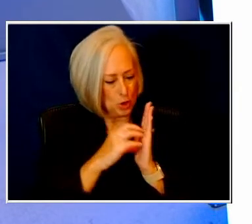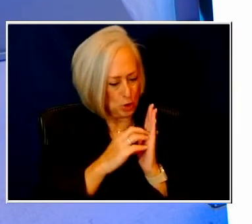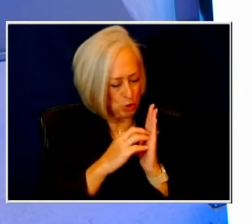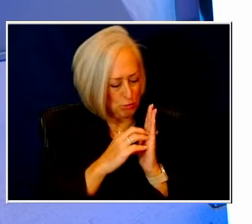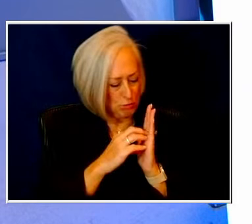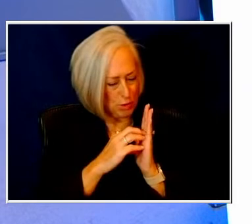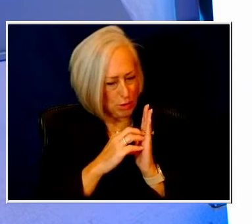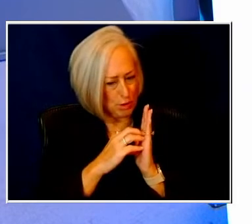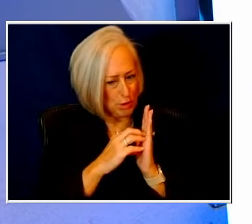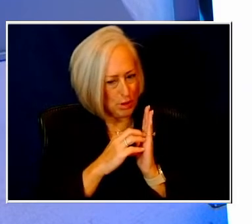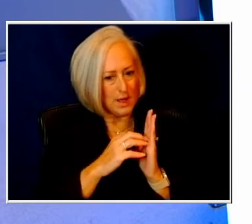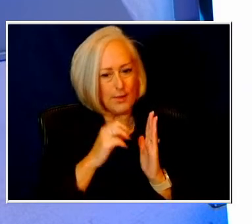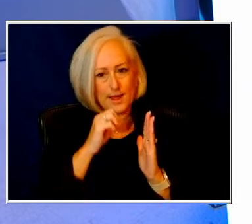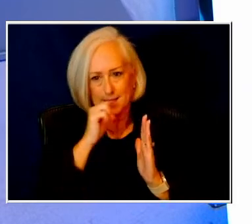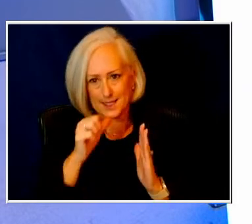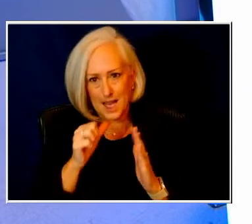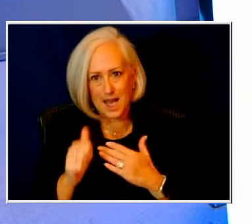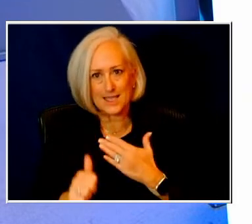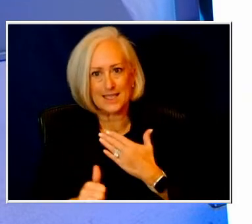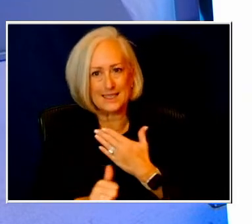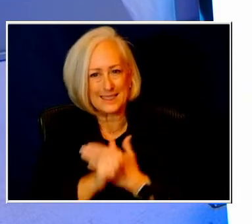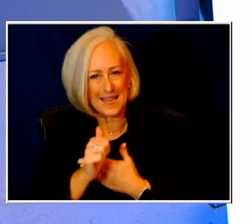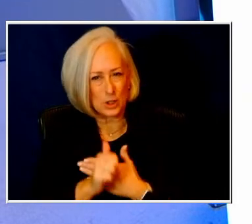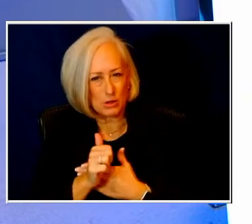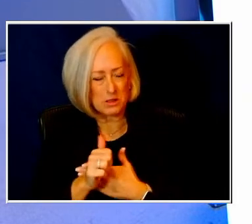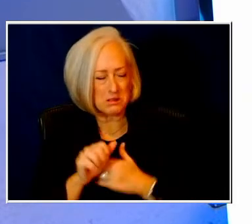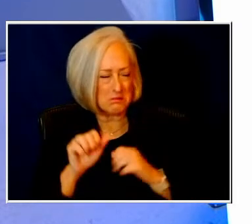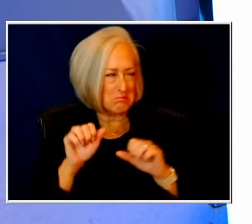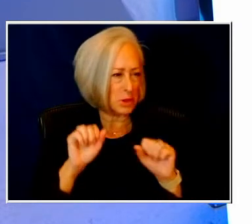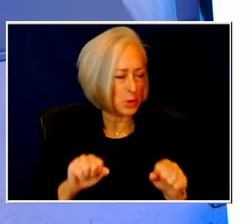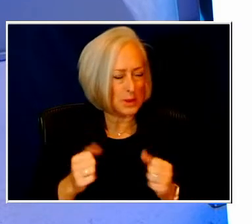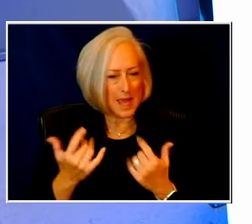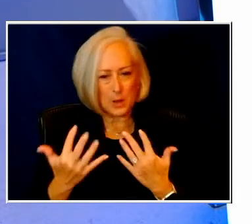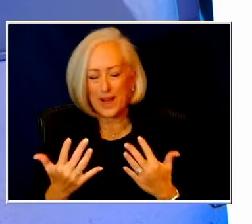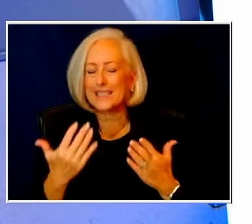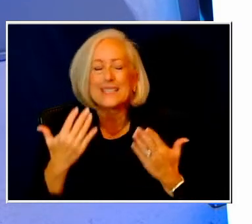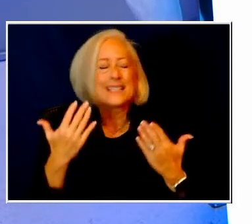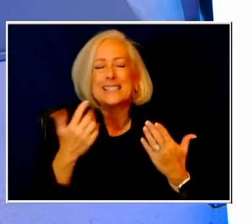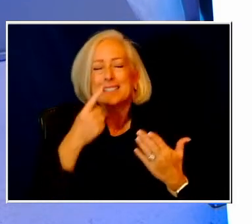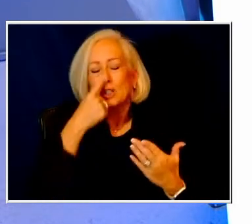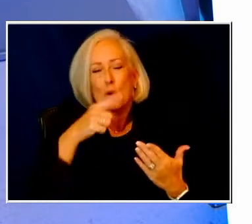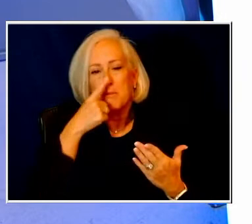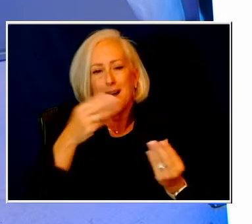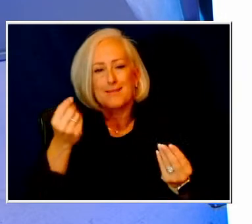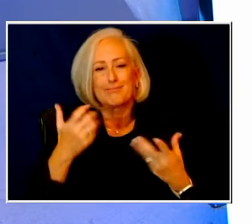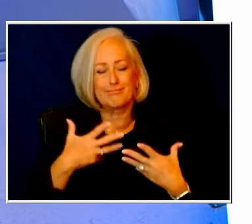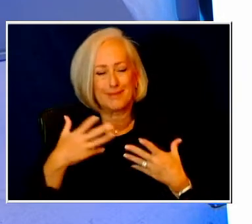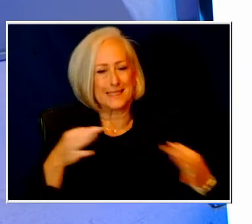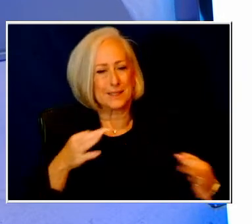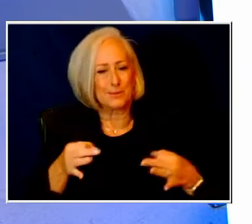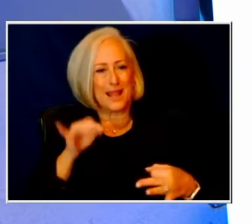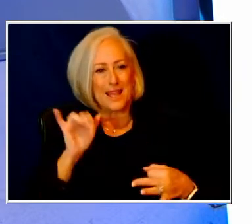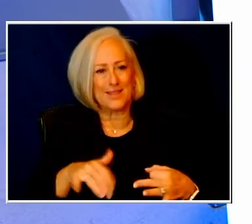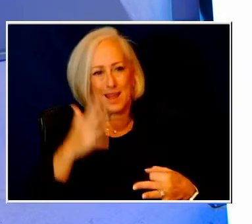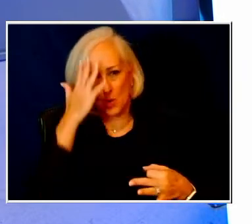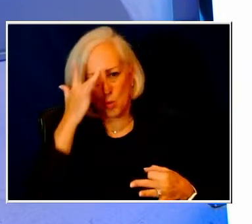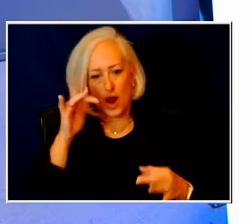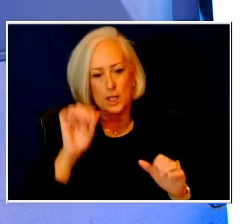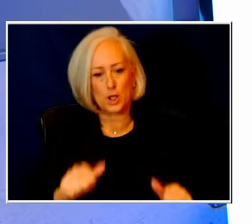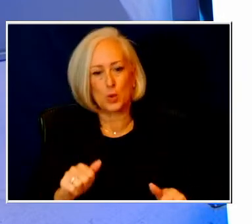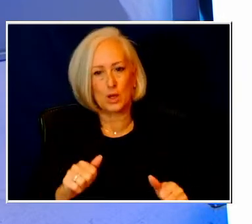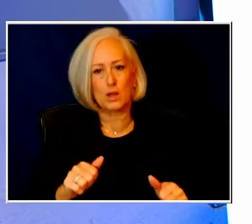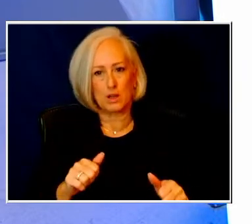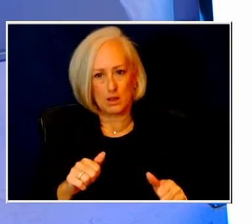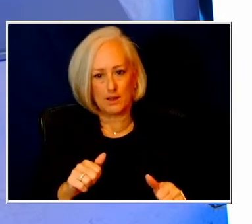imminent danger, meaning you can wait a little bit. Kind of walk us through kind of the difference. Sure. and why you were able to kind of really map this plan out